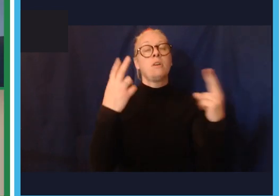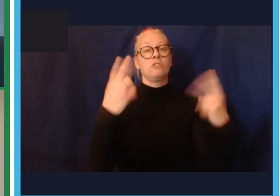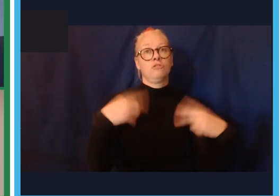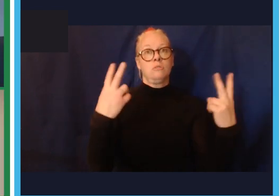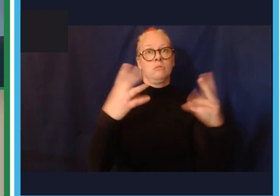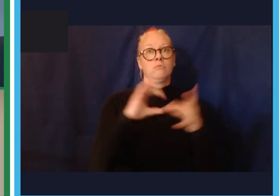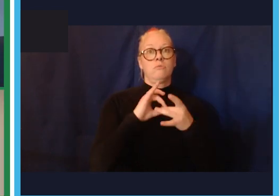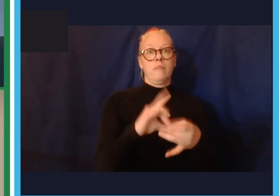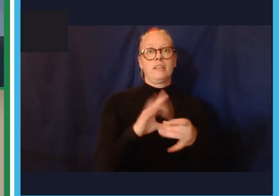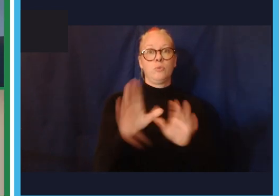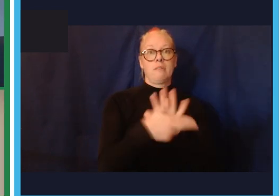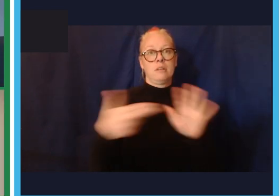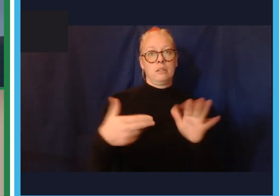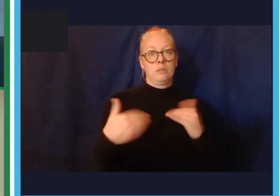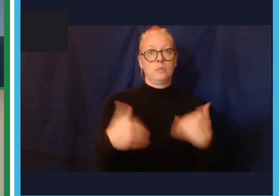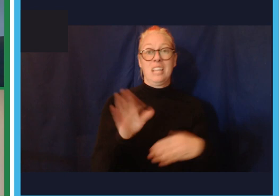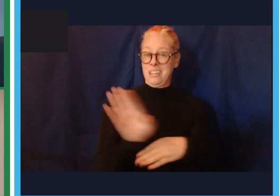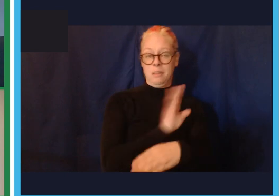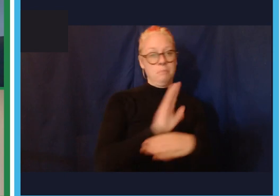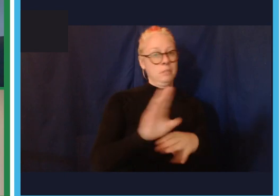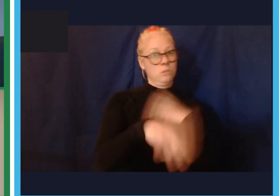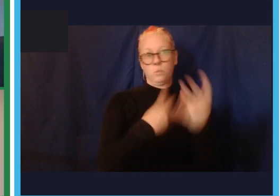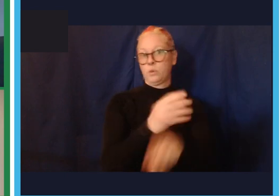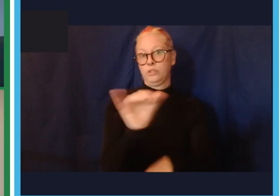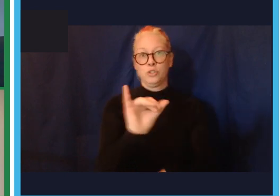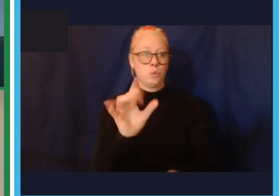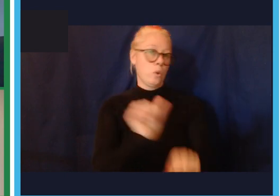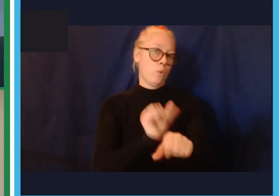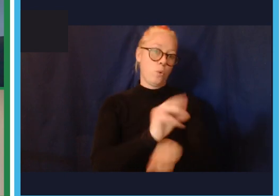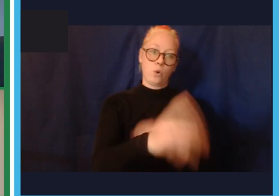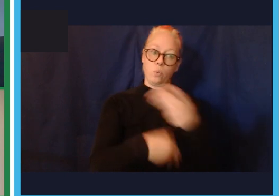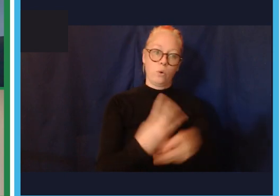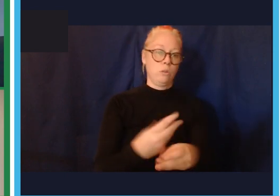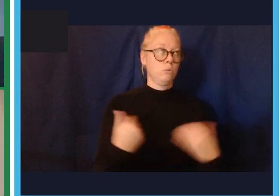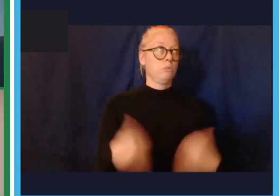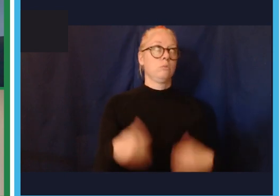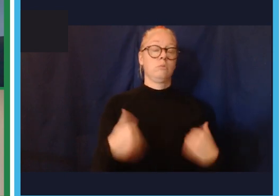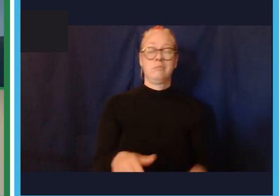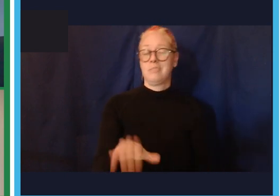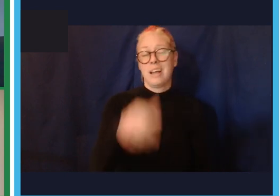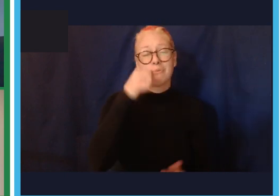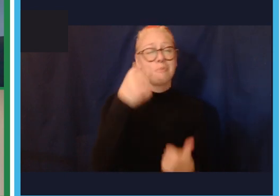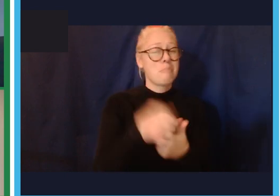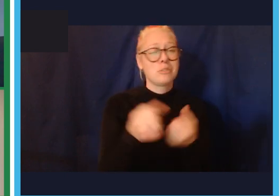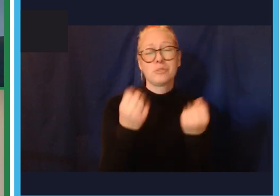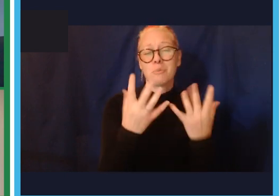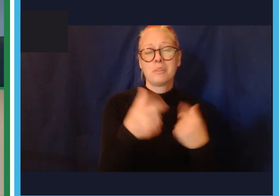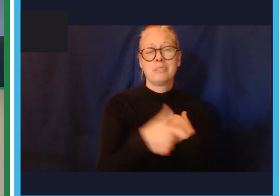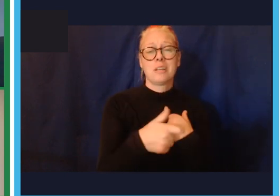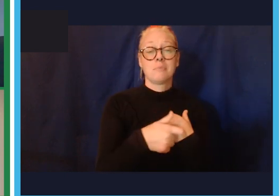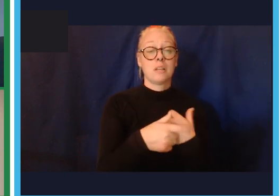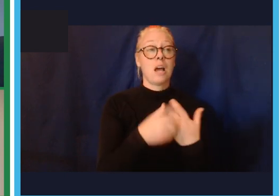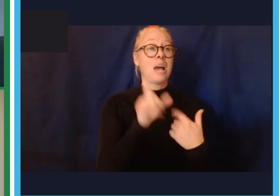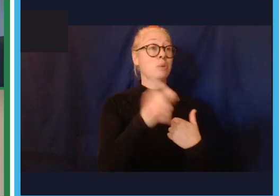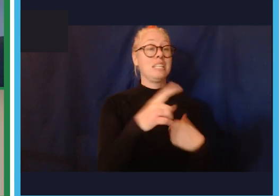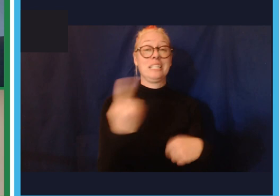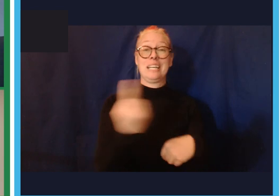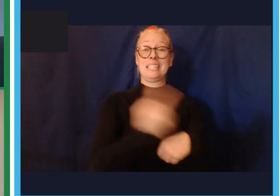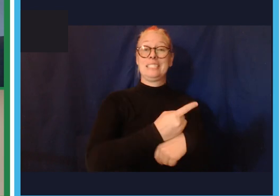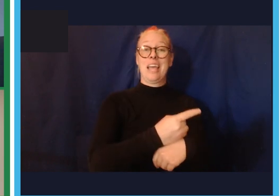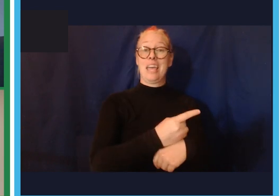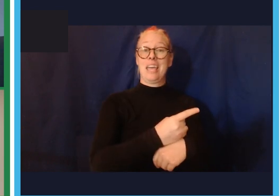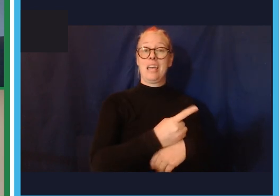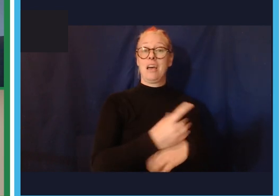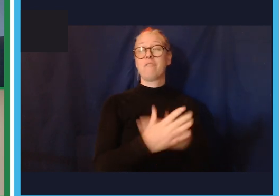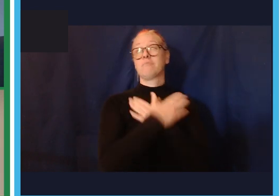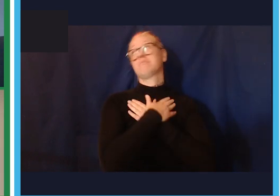or something, you know, because I couldn't share exactly what was going on. And in fact, have been fired as a result of sharing that information.